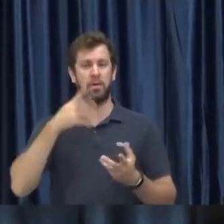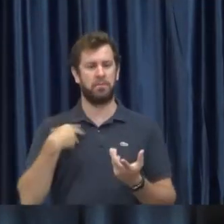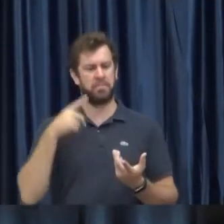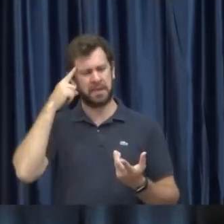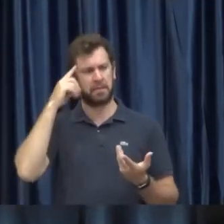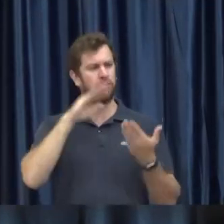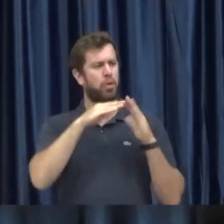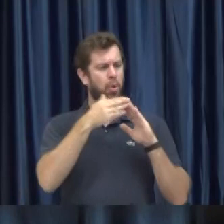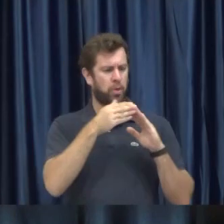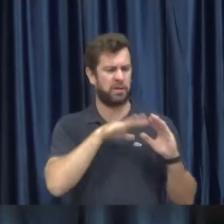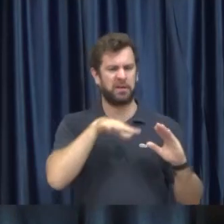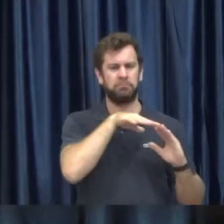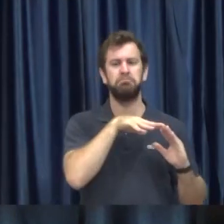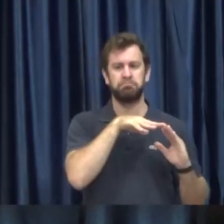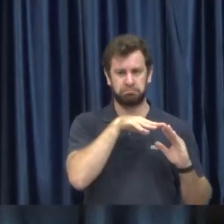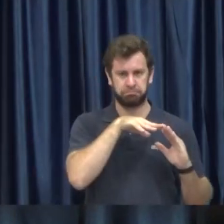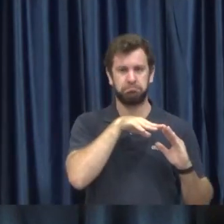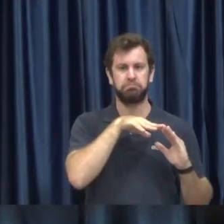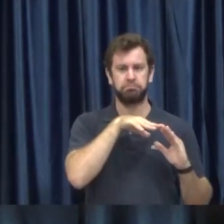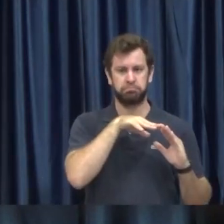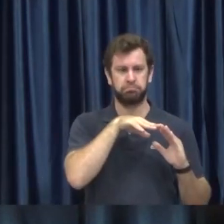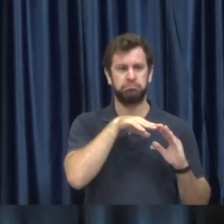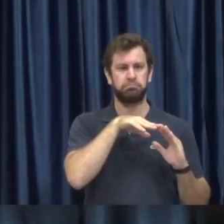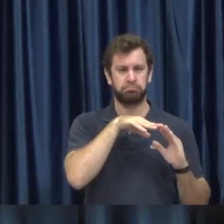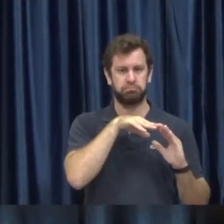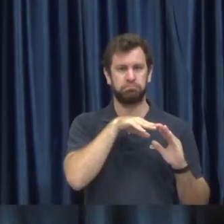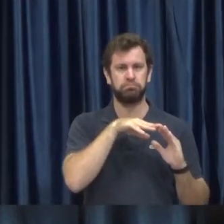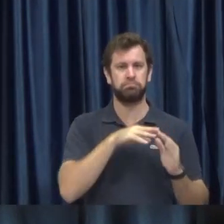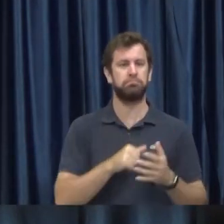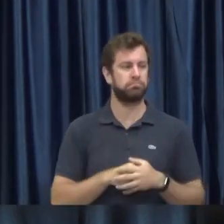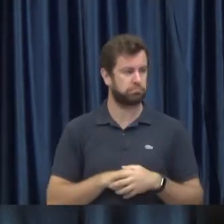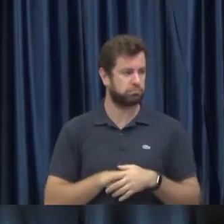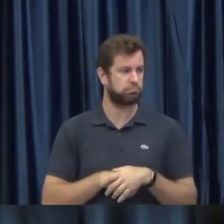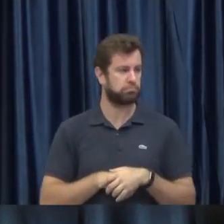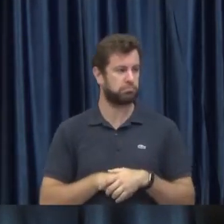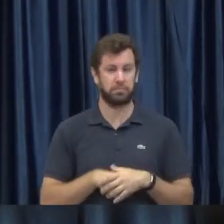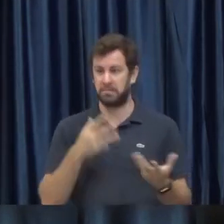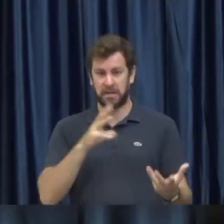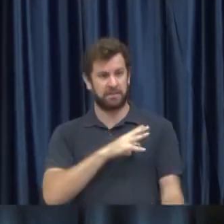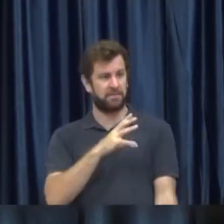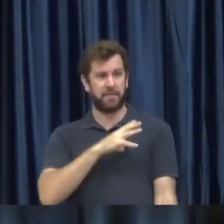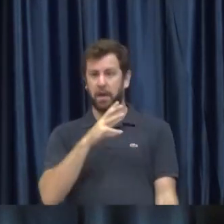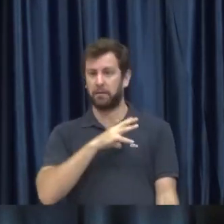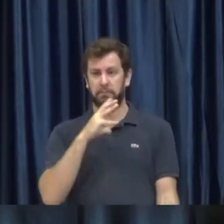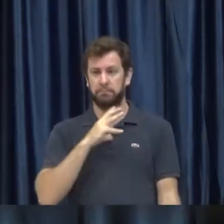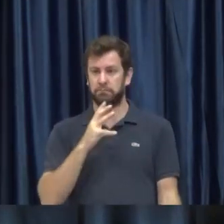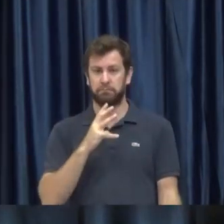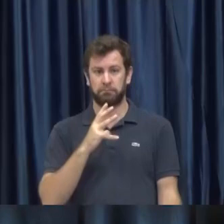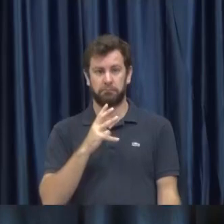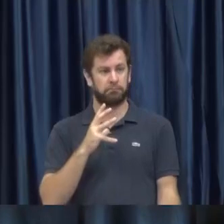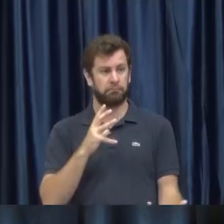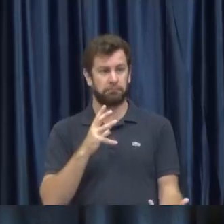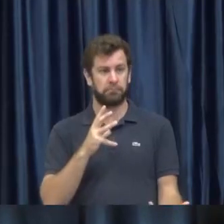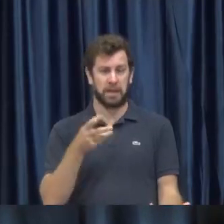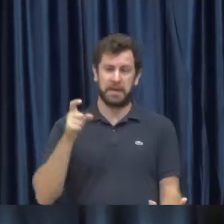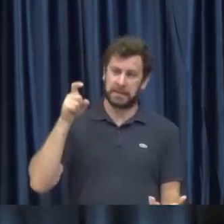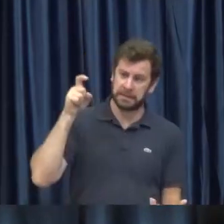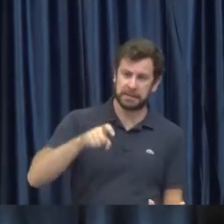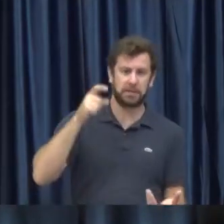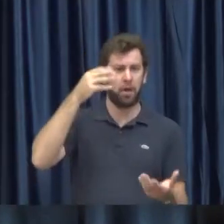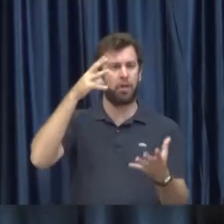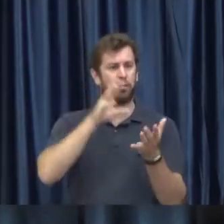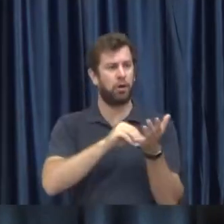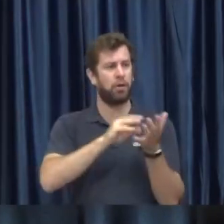local sighting when there is doubt. And that's fine. We need to learn to